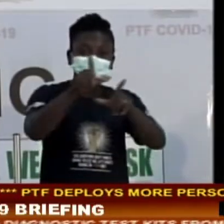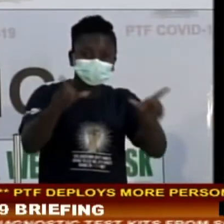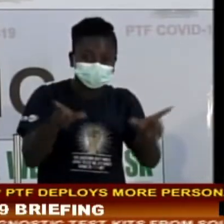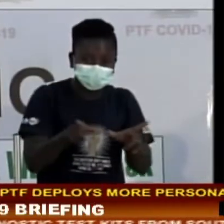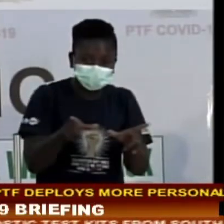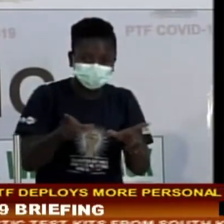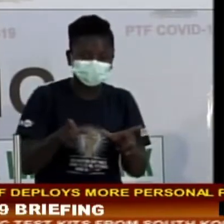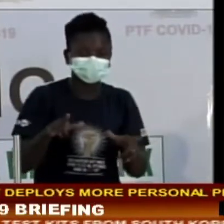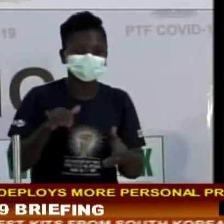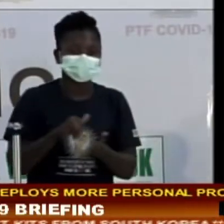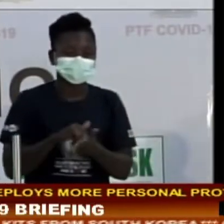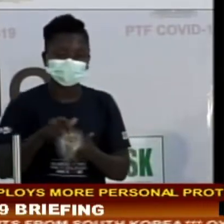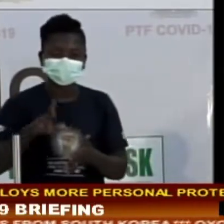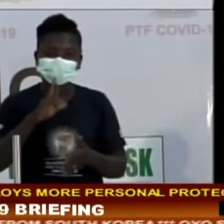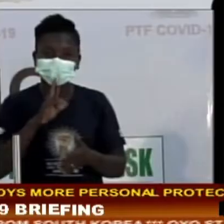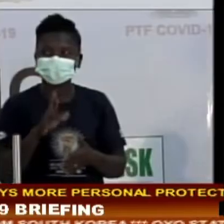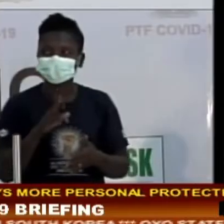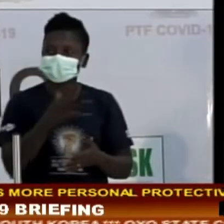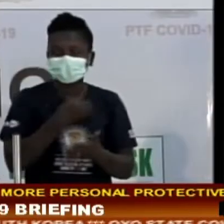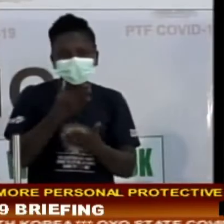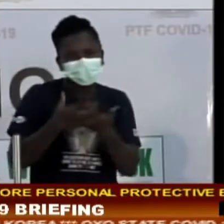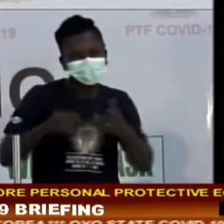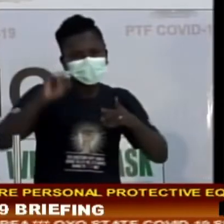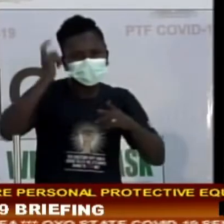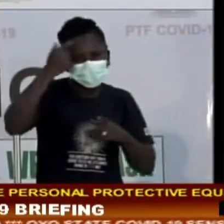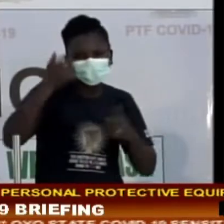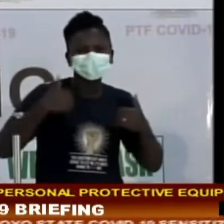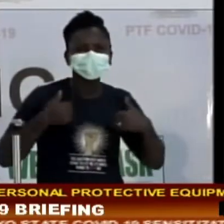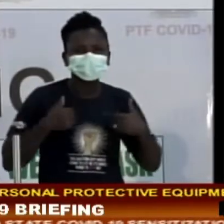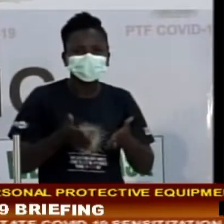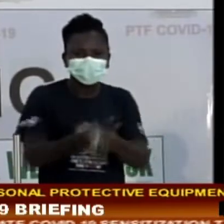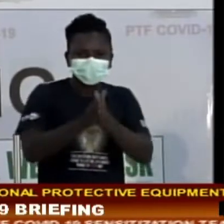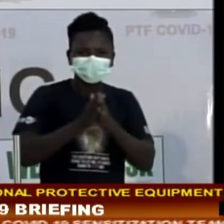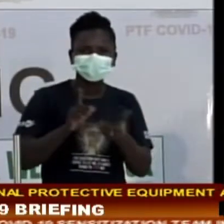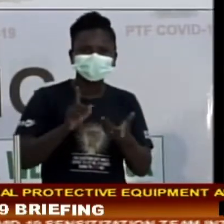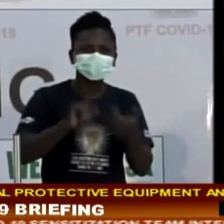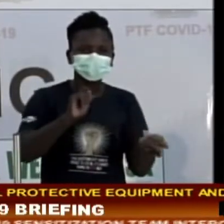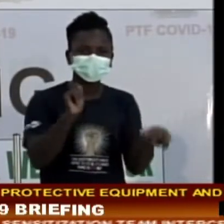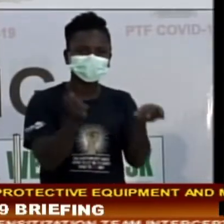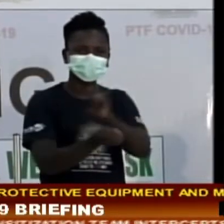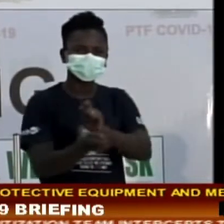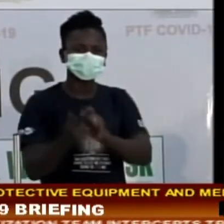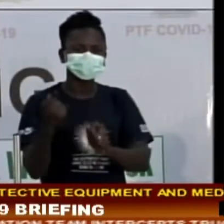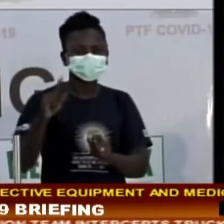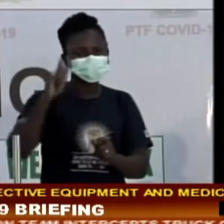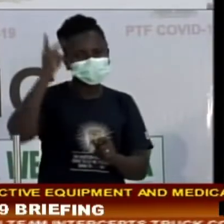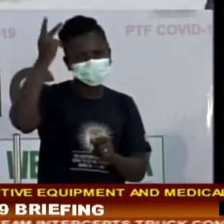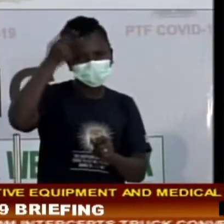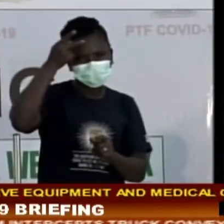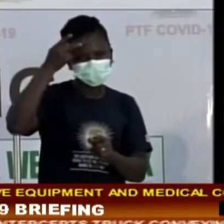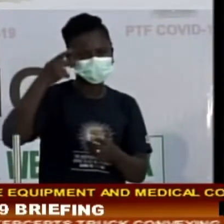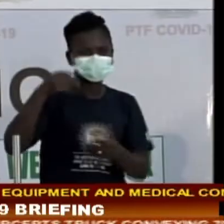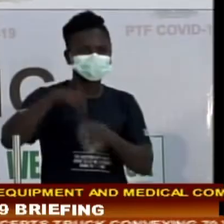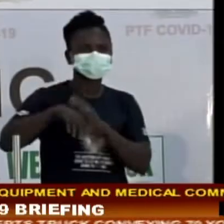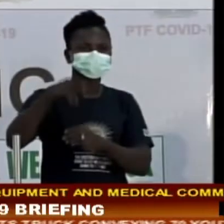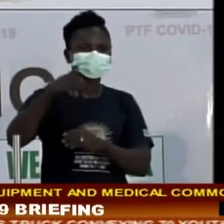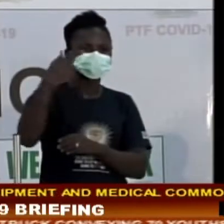bit far off and some Governors have requested to change their purpose in gombe I